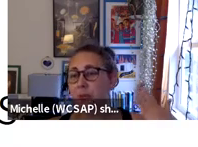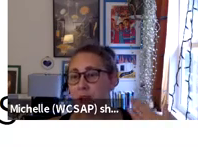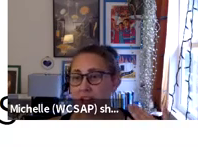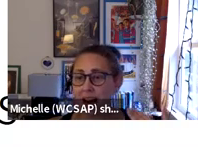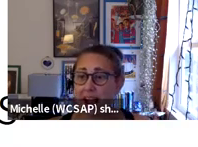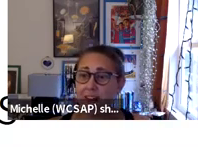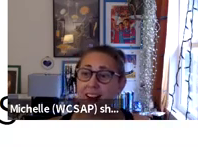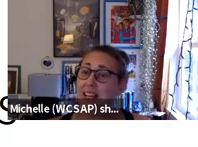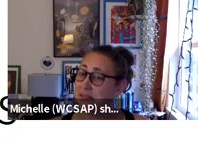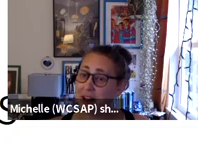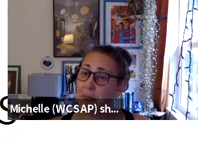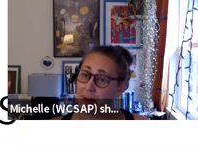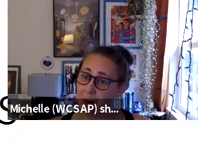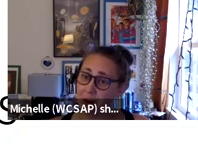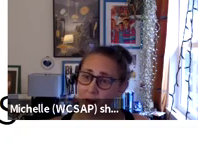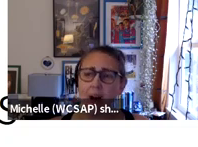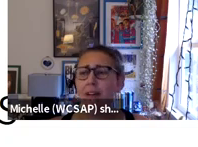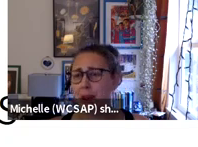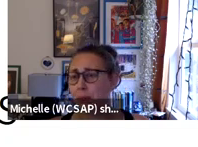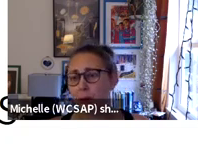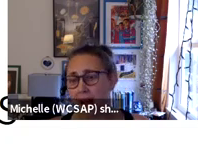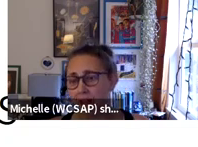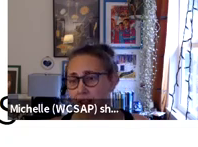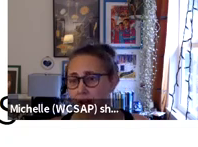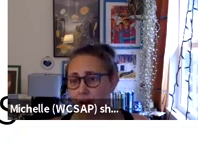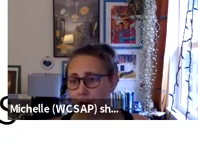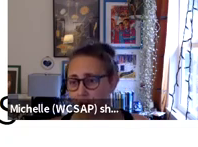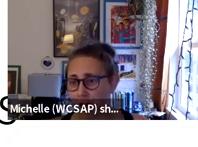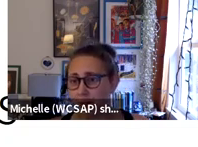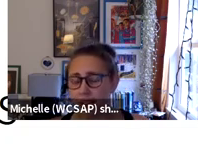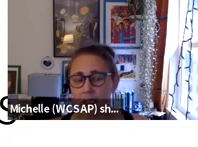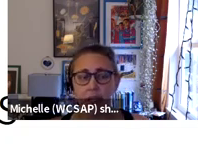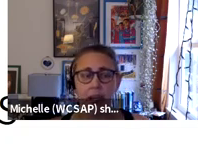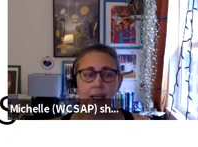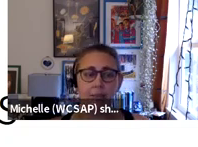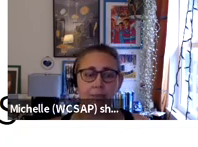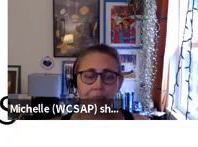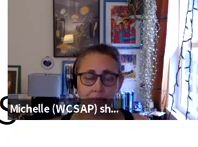there's information that I have that I can fill out my form with. We all have paperwork we have to do for our jobs,